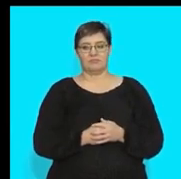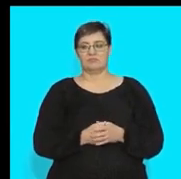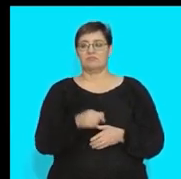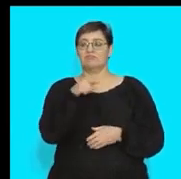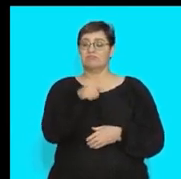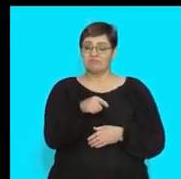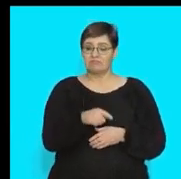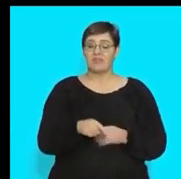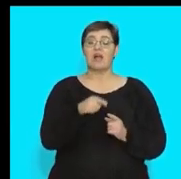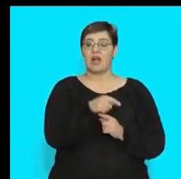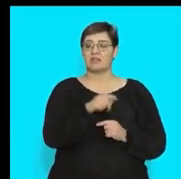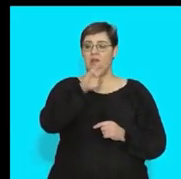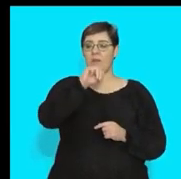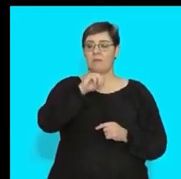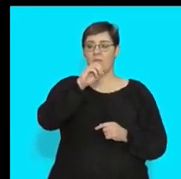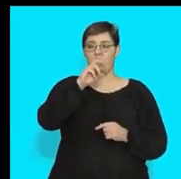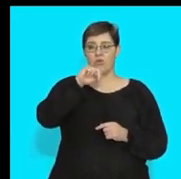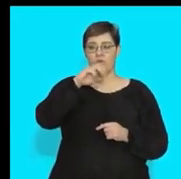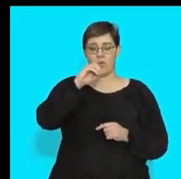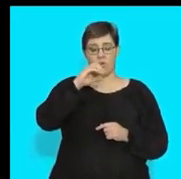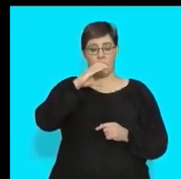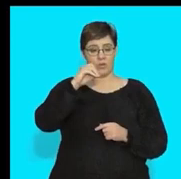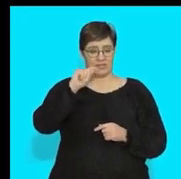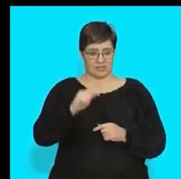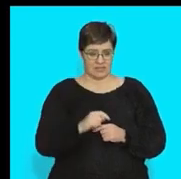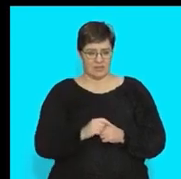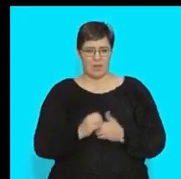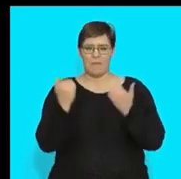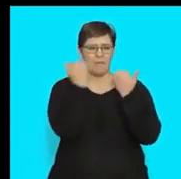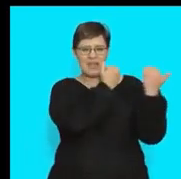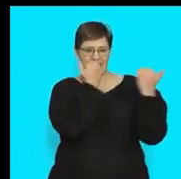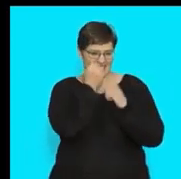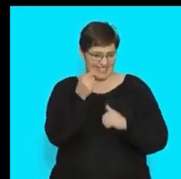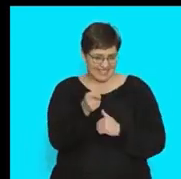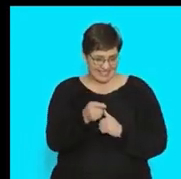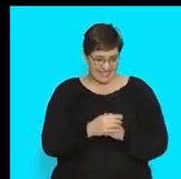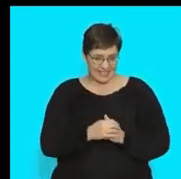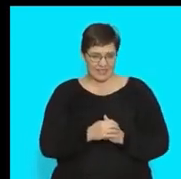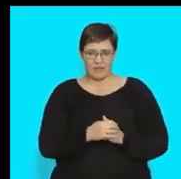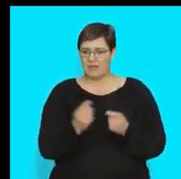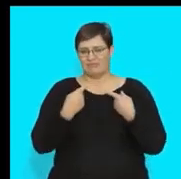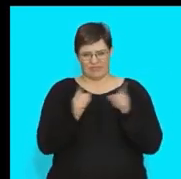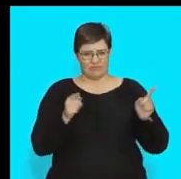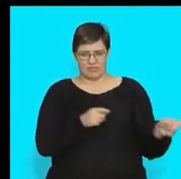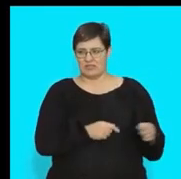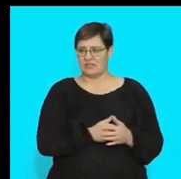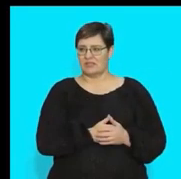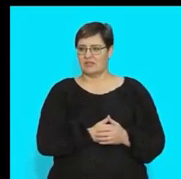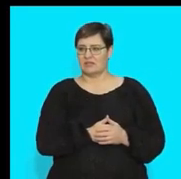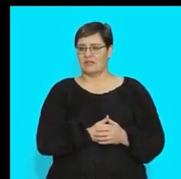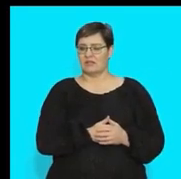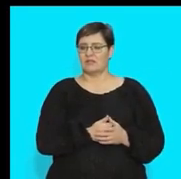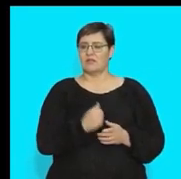The sister to this is a monocot. All right, this is your millies. These are your millies. Very different. Look